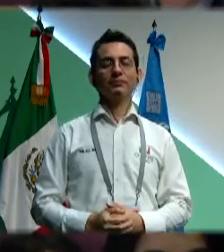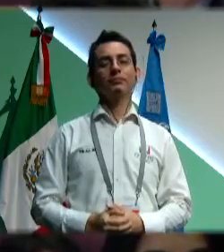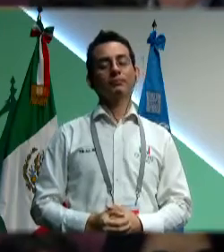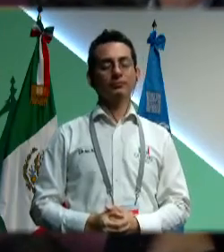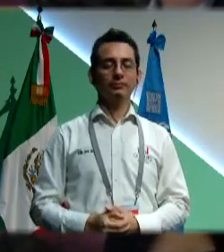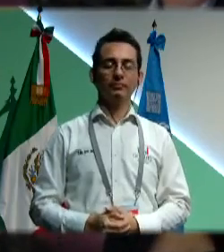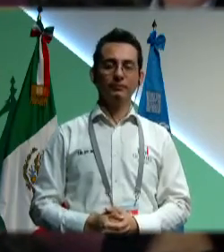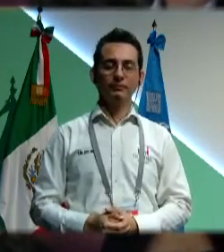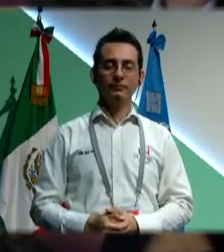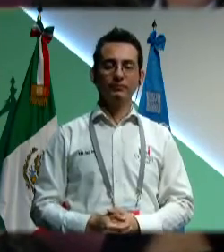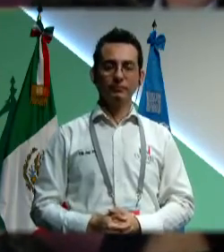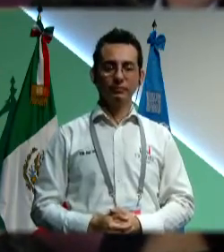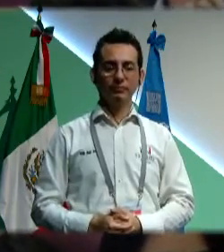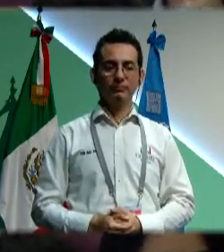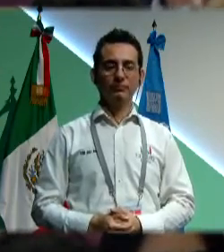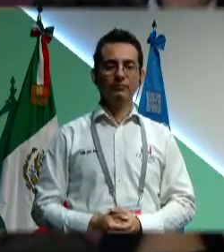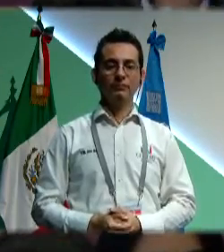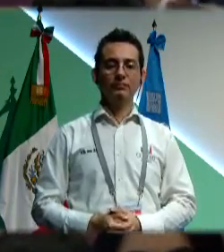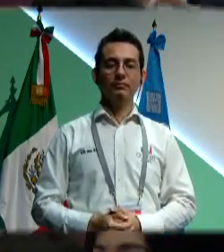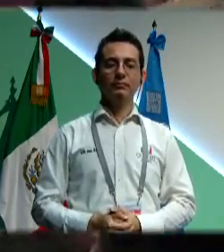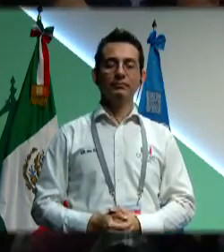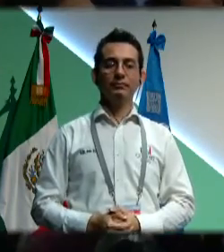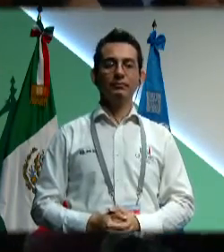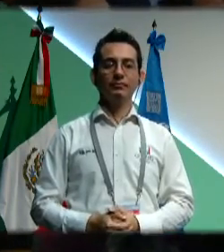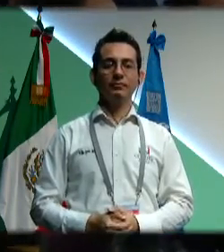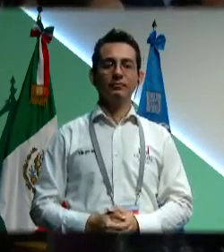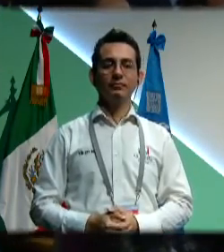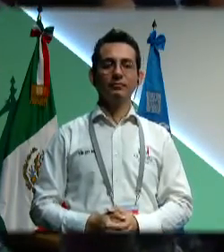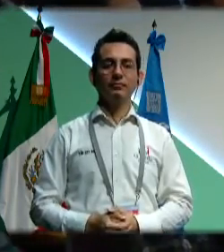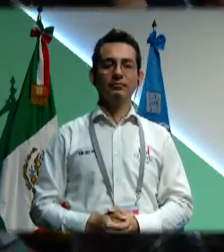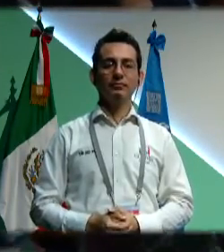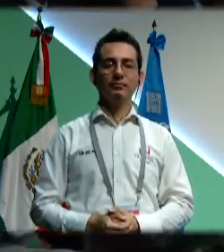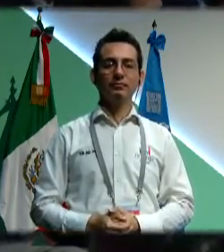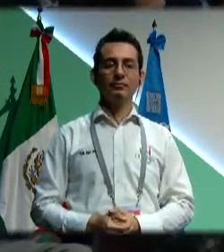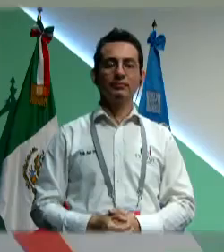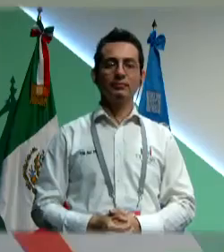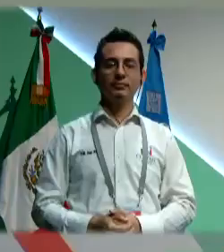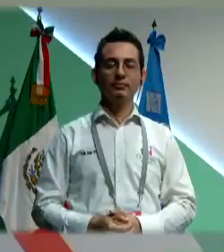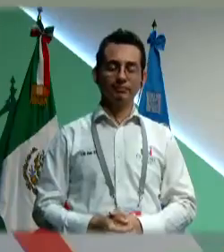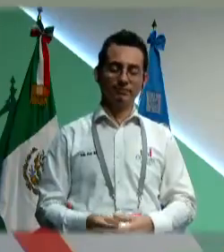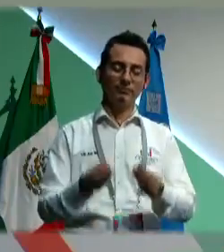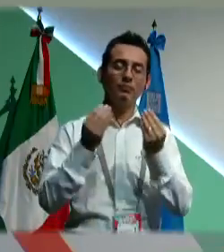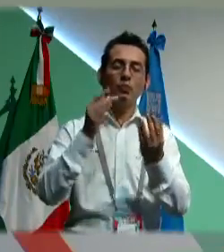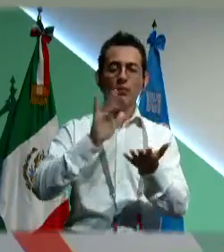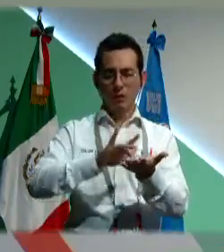Thank you very much, Ms. Gurumurthy.